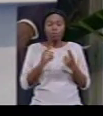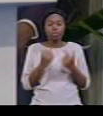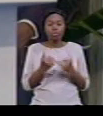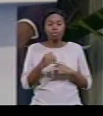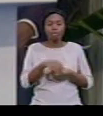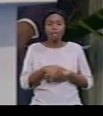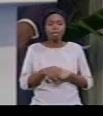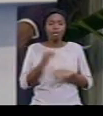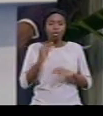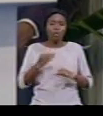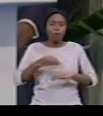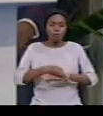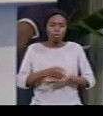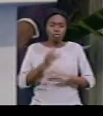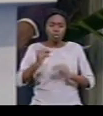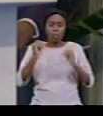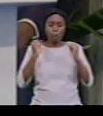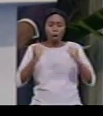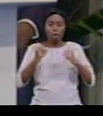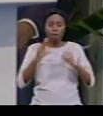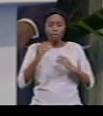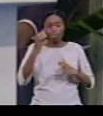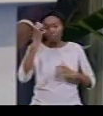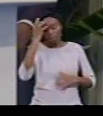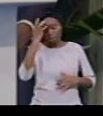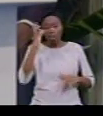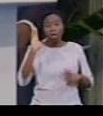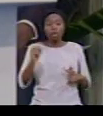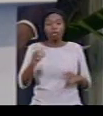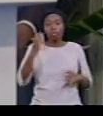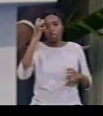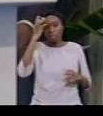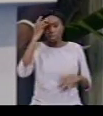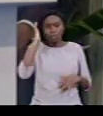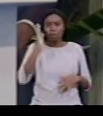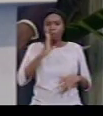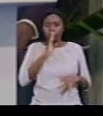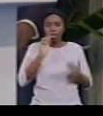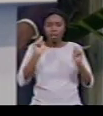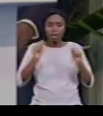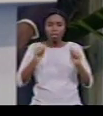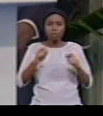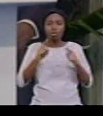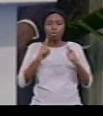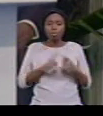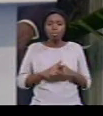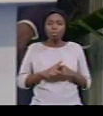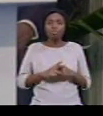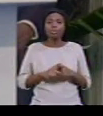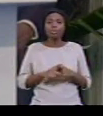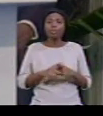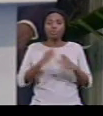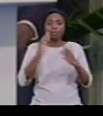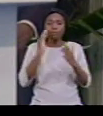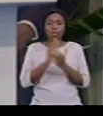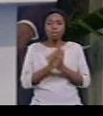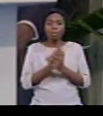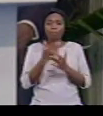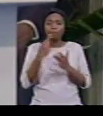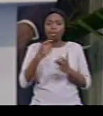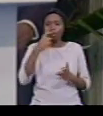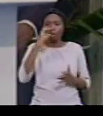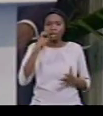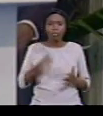no power, no sickness, no disease will be able to resist the decree of the man of God